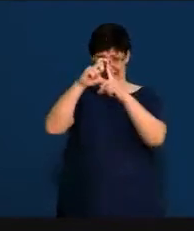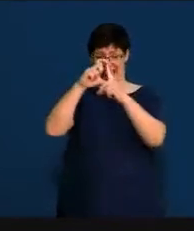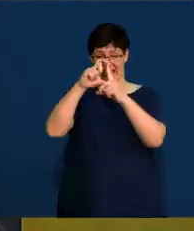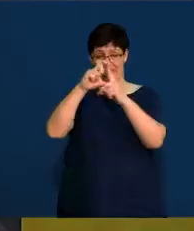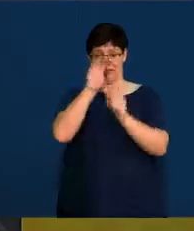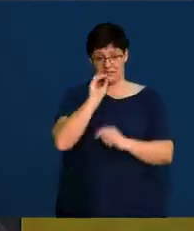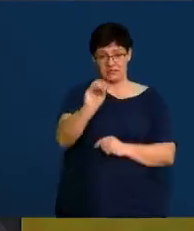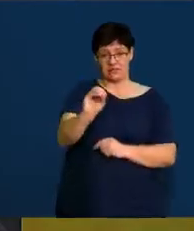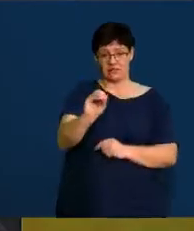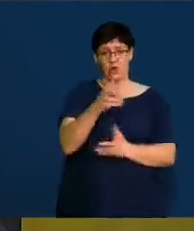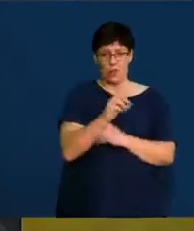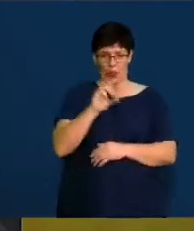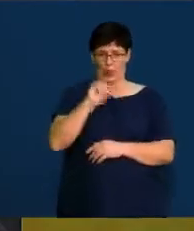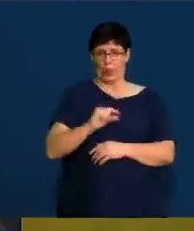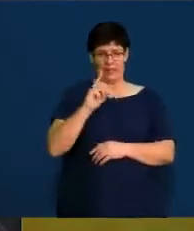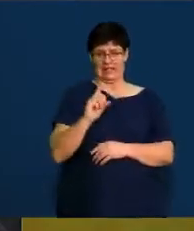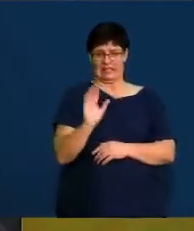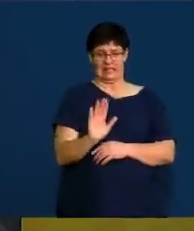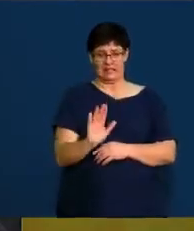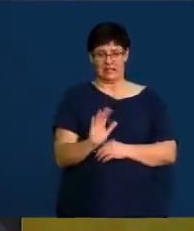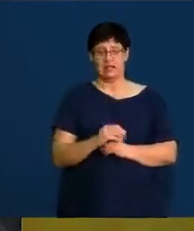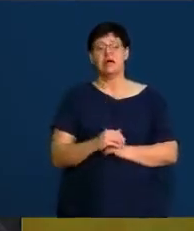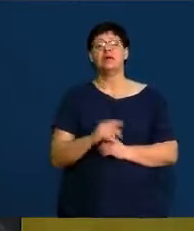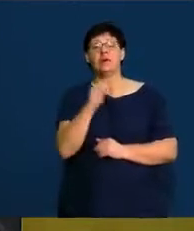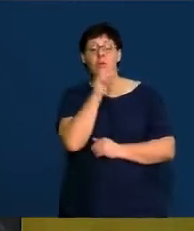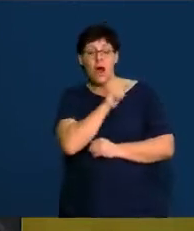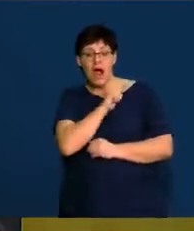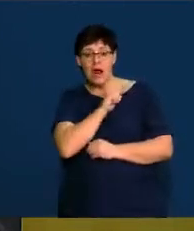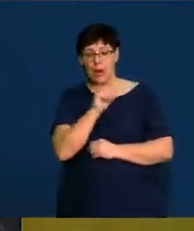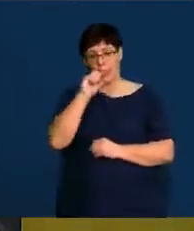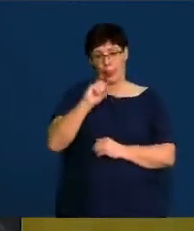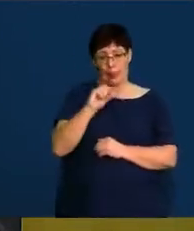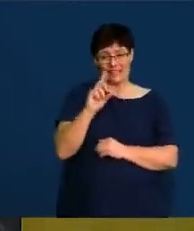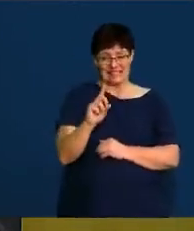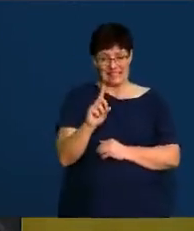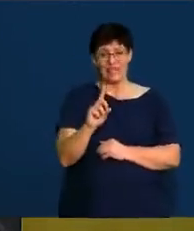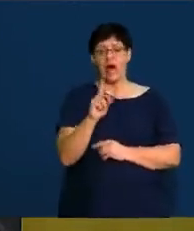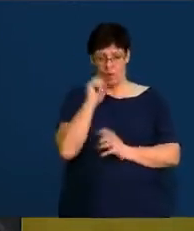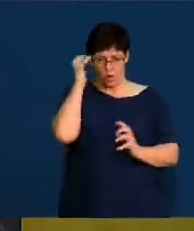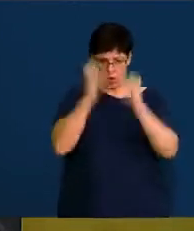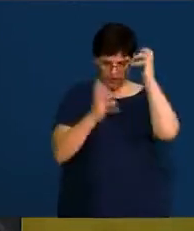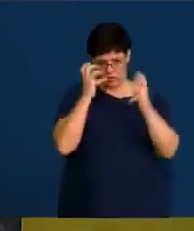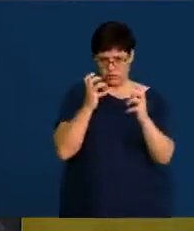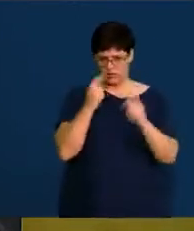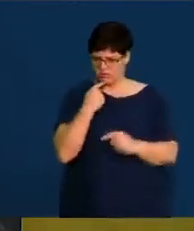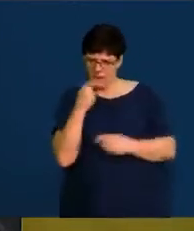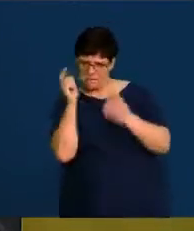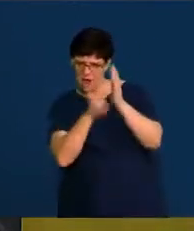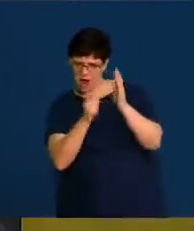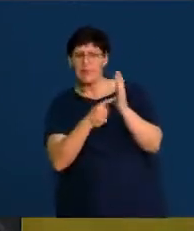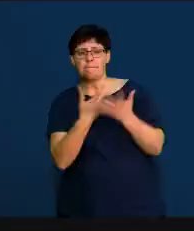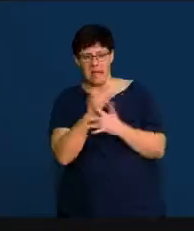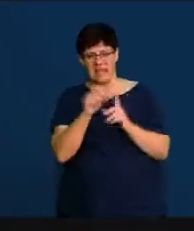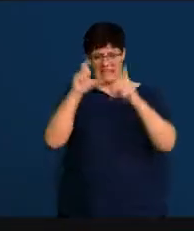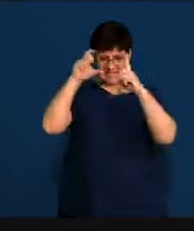answer, not a small letter. It could be that your small letters could be confusing to the person that's marking your